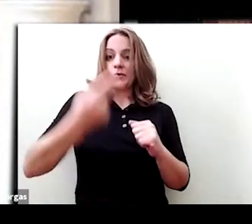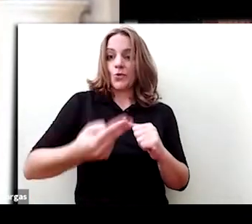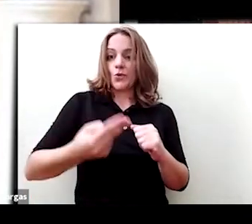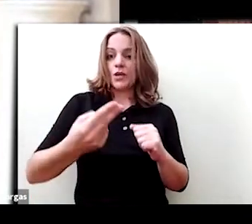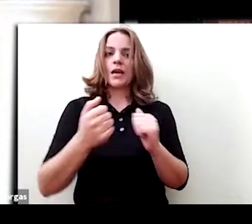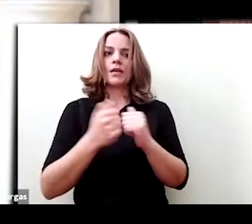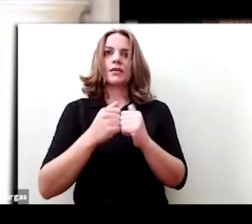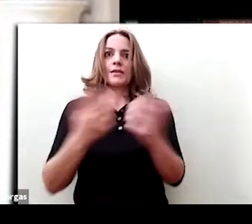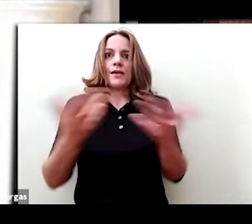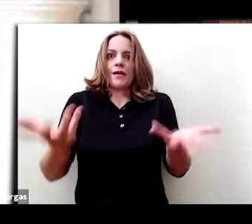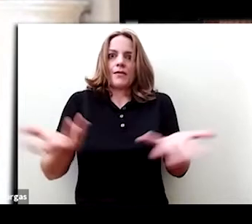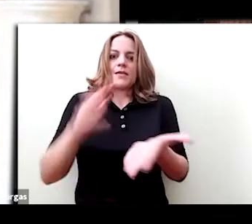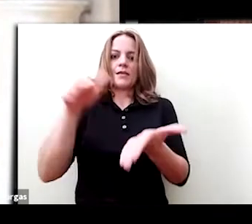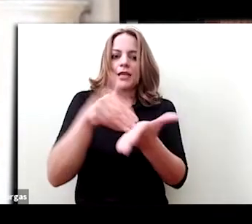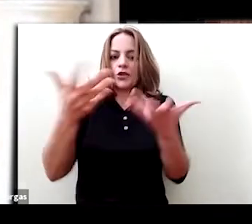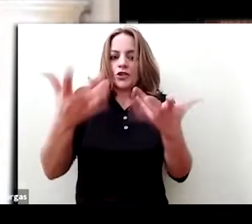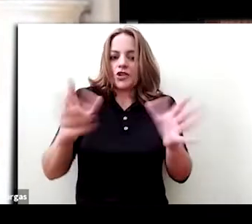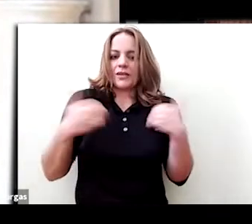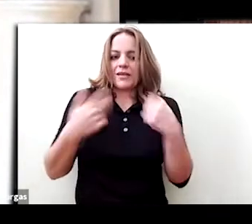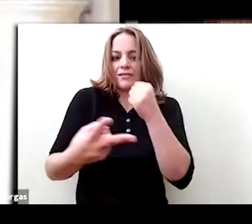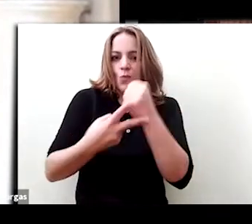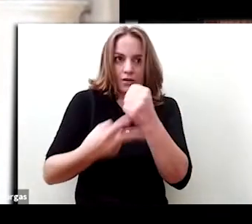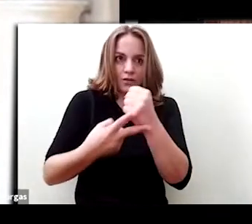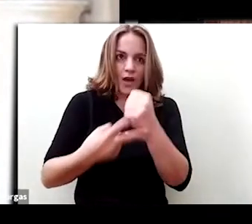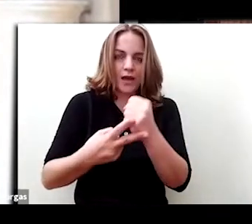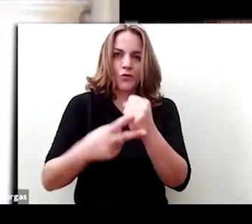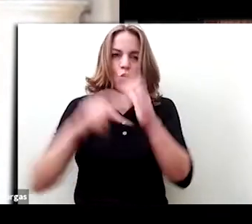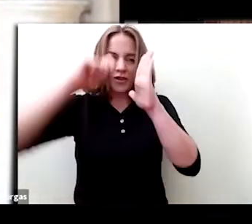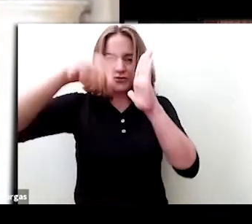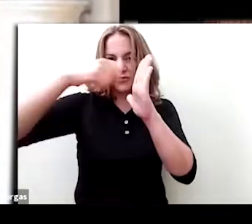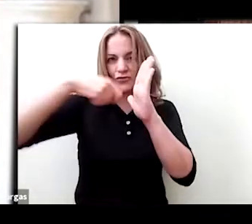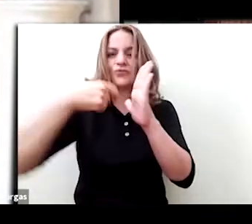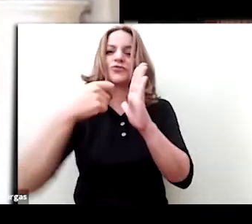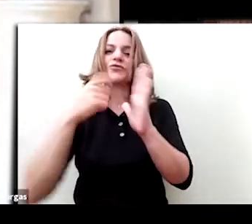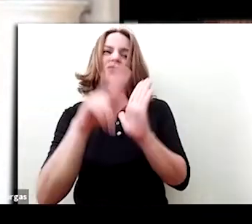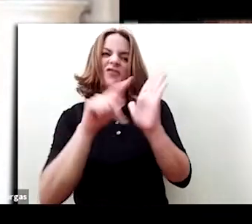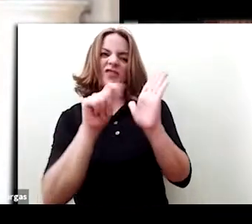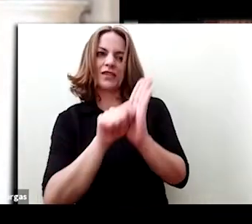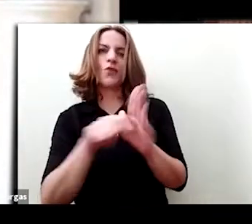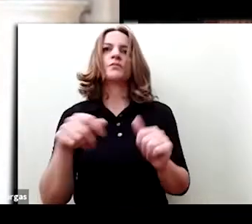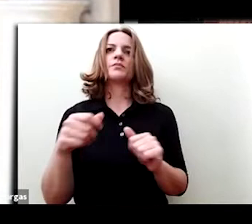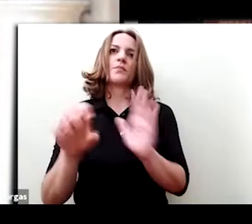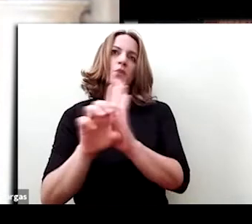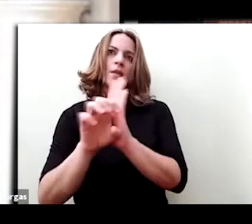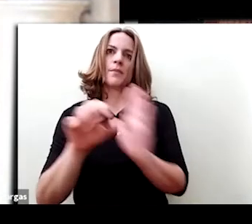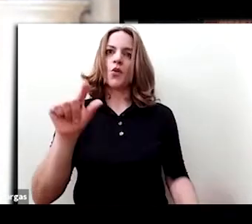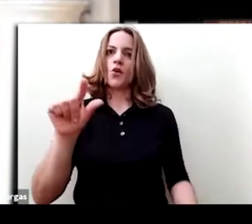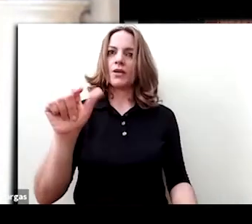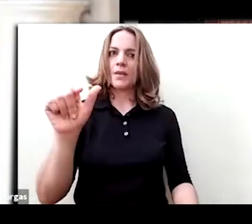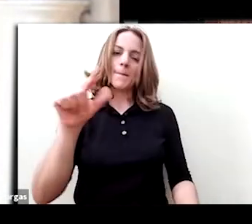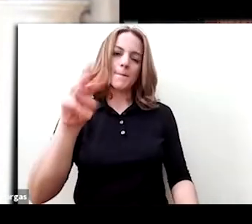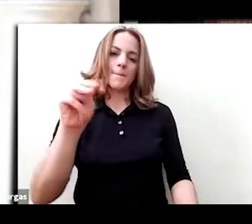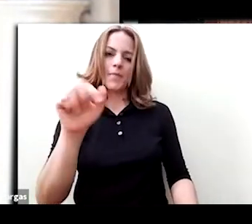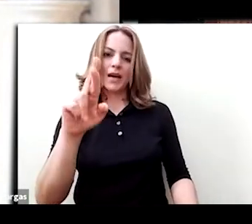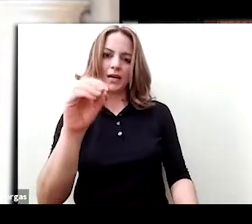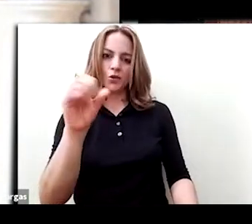recorded, including with Humberto Cintrón, Dilcia Pagan, Marcos Dimas. Centro Journal